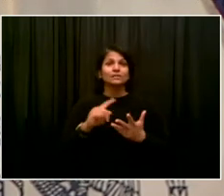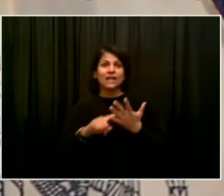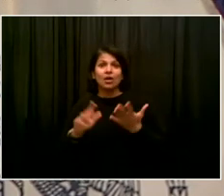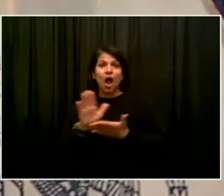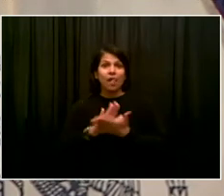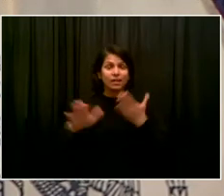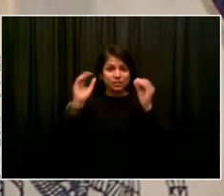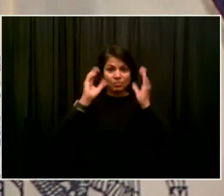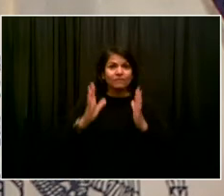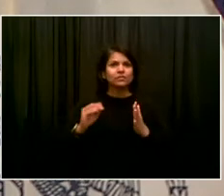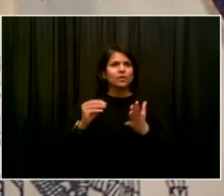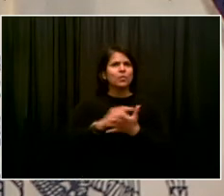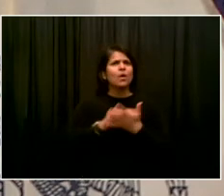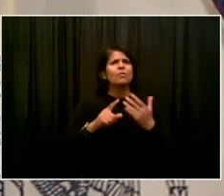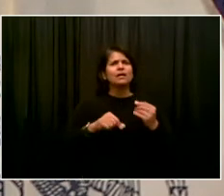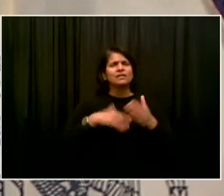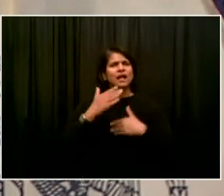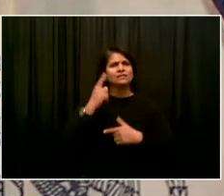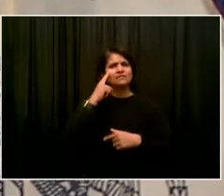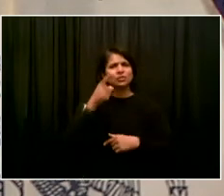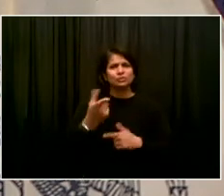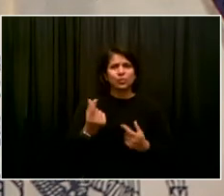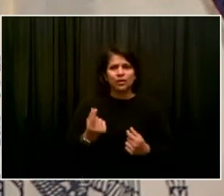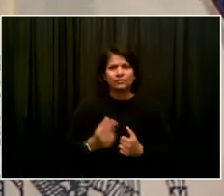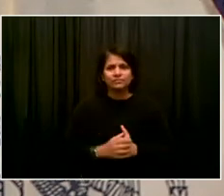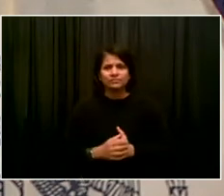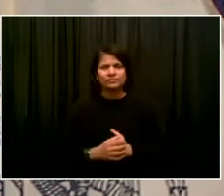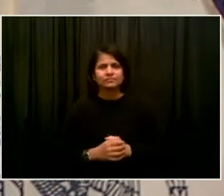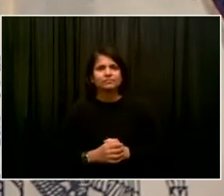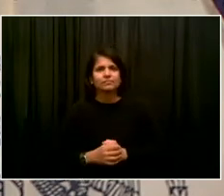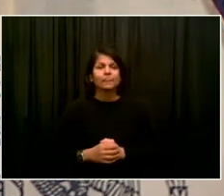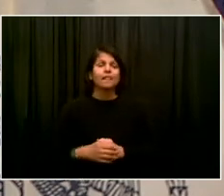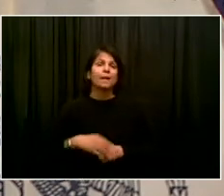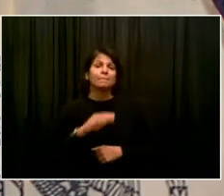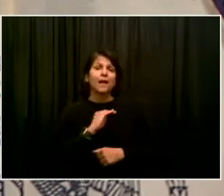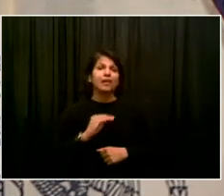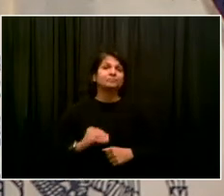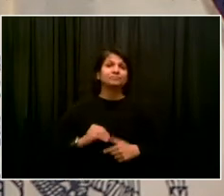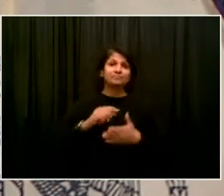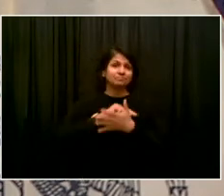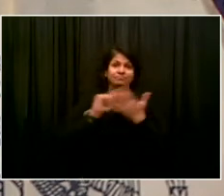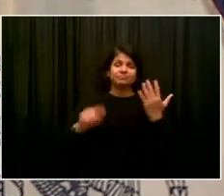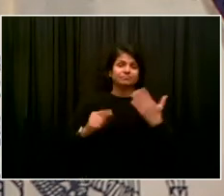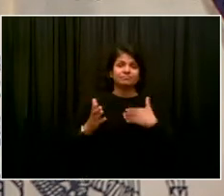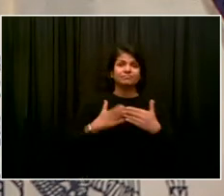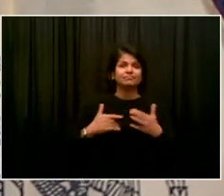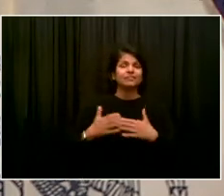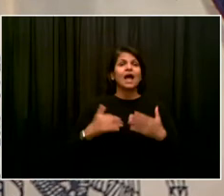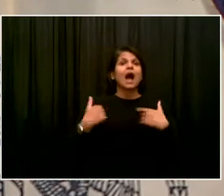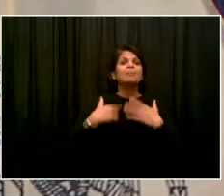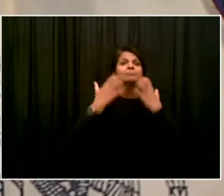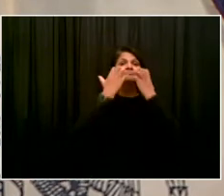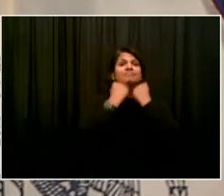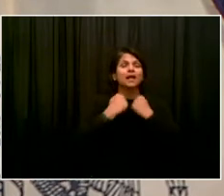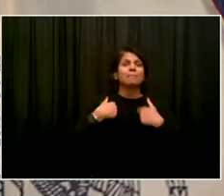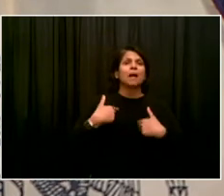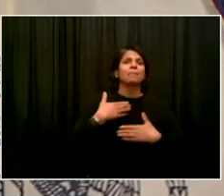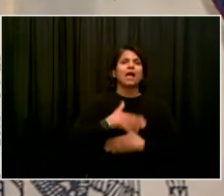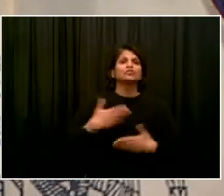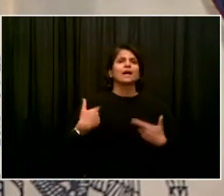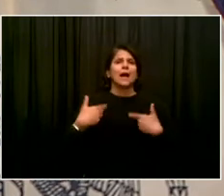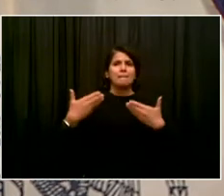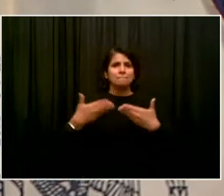up running for governor. Just public service. I'll just leave you with that. Public service, it's been my life. It's what I believe in. It's what I'm gonna keep